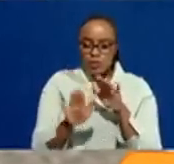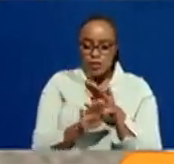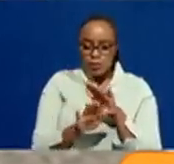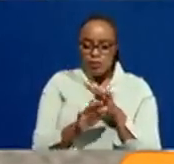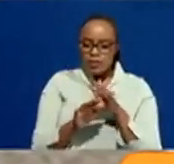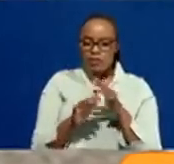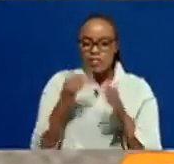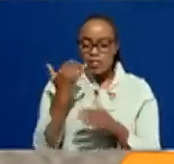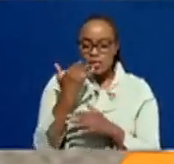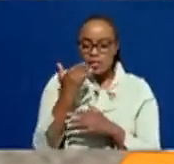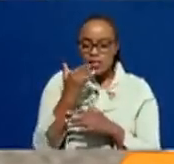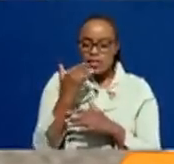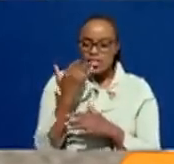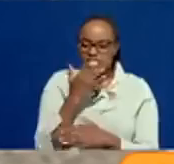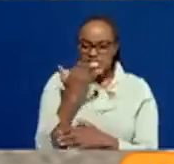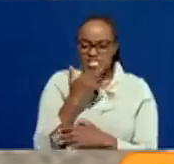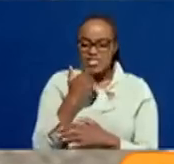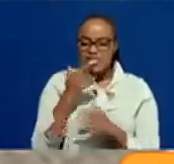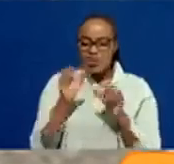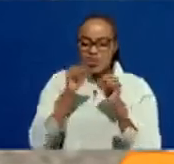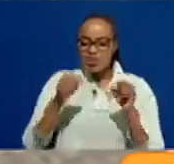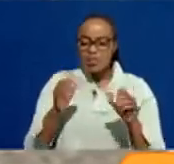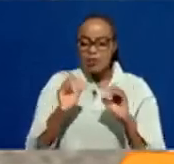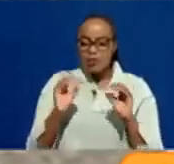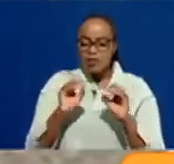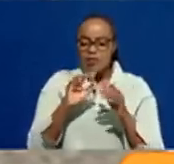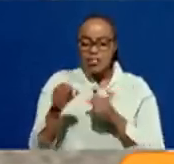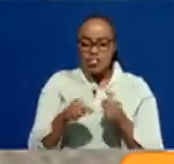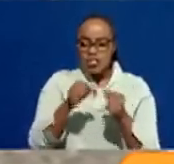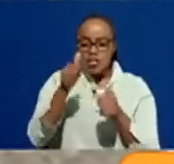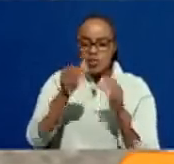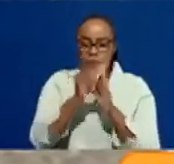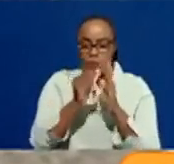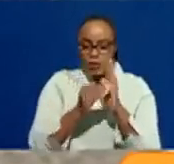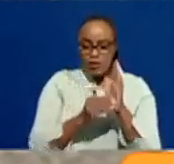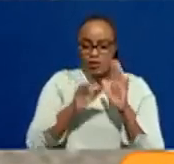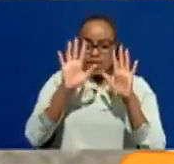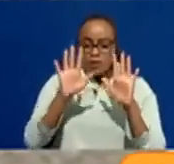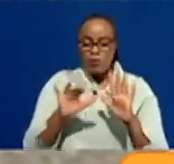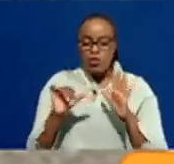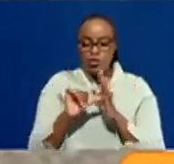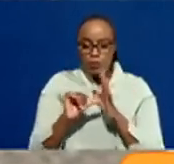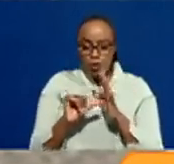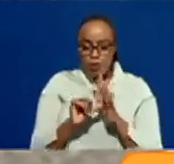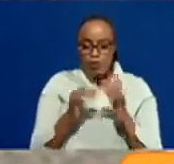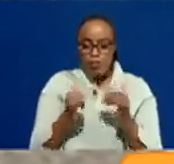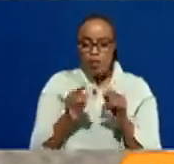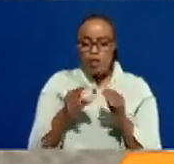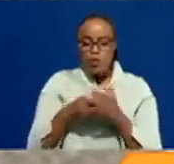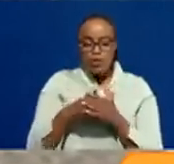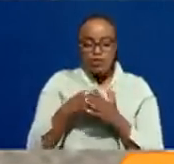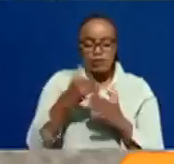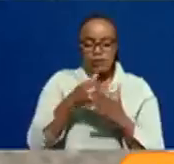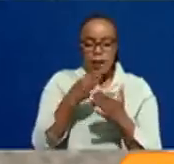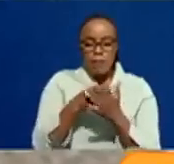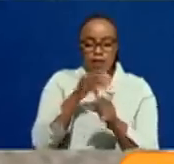the Deputy President Gachagua was raising, saying that there's no system. There's actually a strategy that points out some of the critical problems. So now you're going to throw a lot of money. And